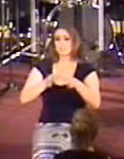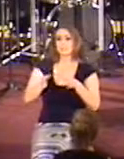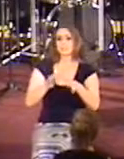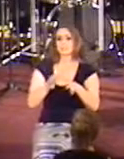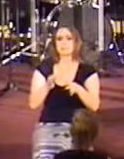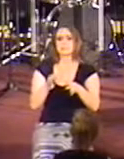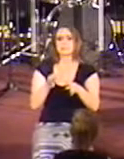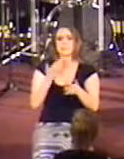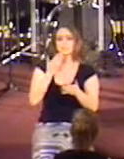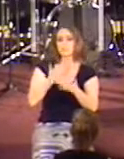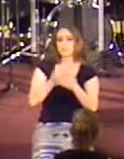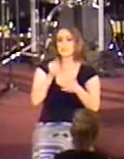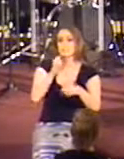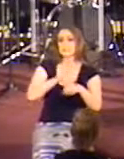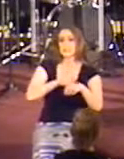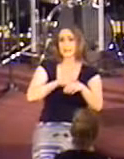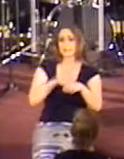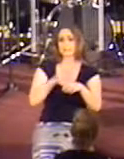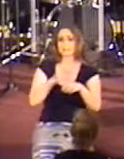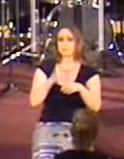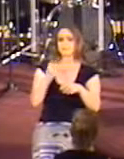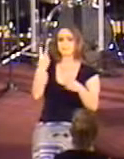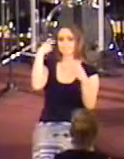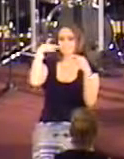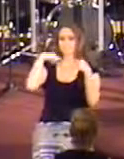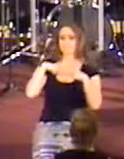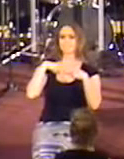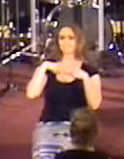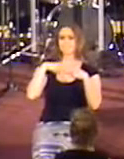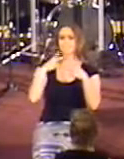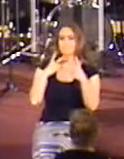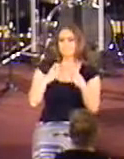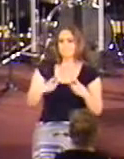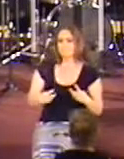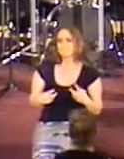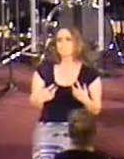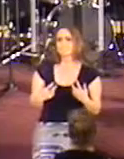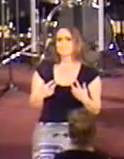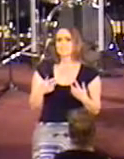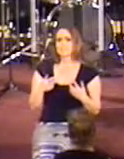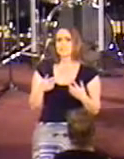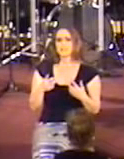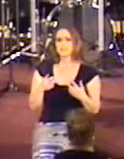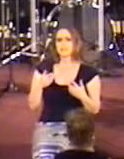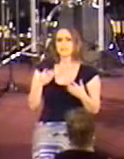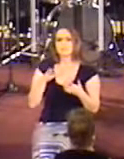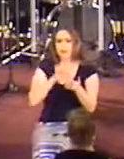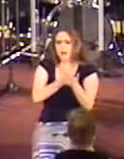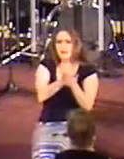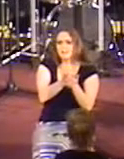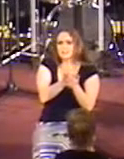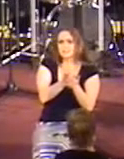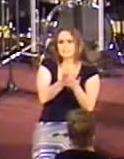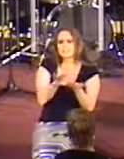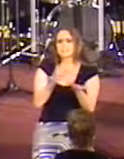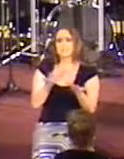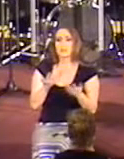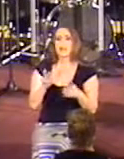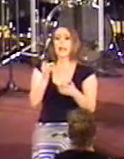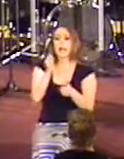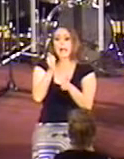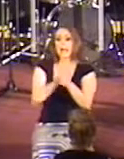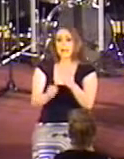an inner look, sort of an inventory. It's a time to be honest. Anytime we open the Bible, we should be that way, shouldn't we?